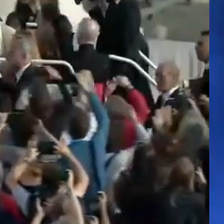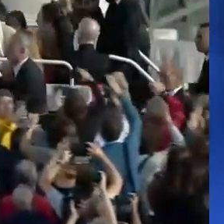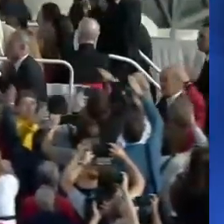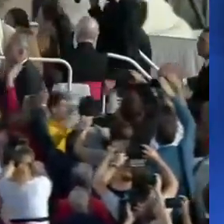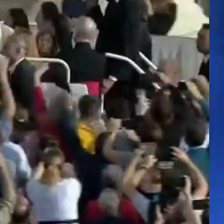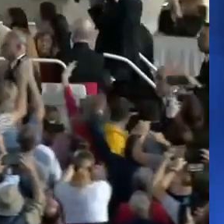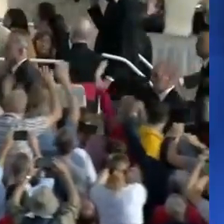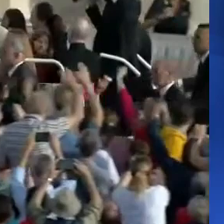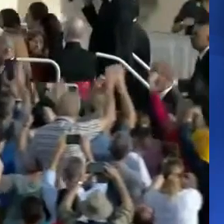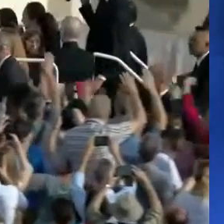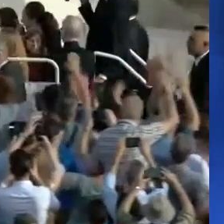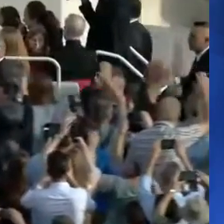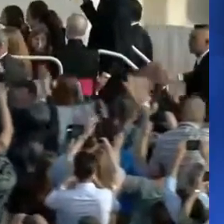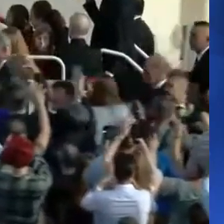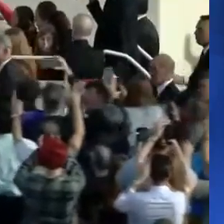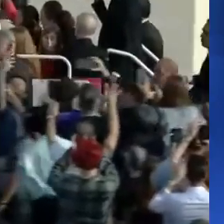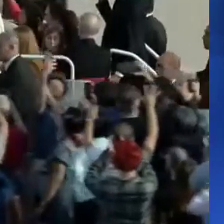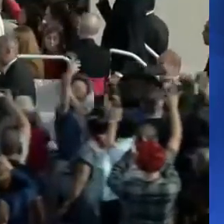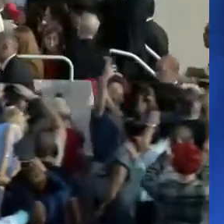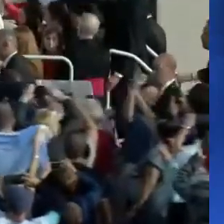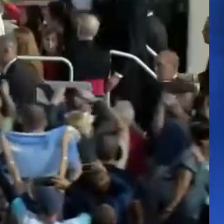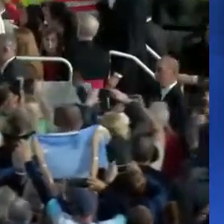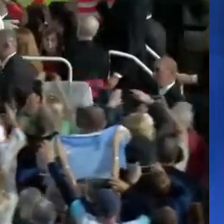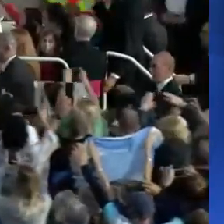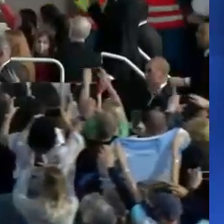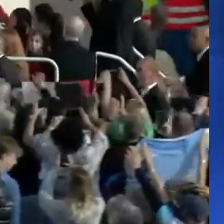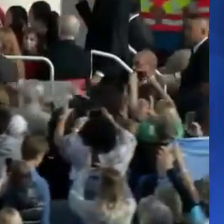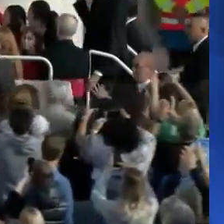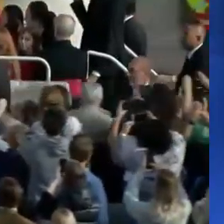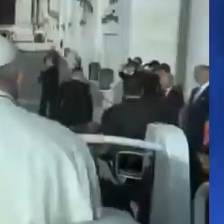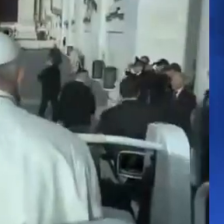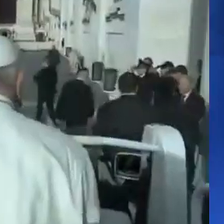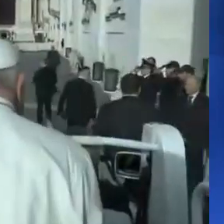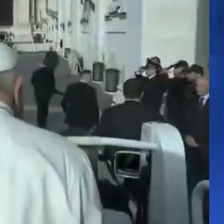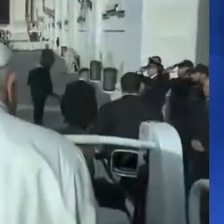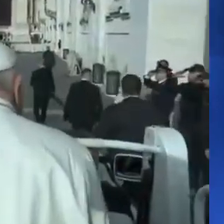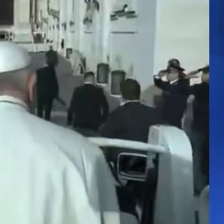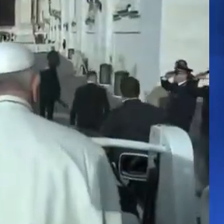pielgrzymów odprawianej w Bazylice Świętego Piotra o godzinie 12.